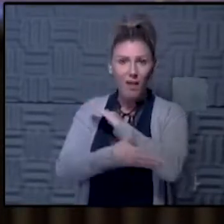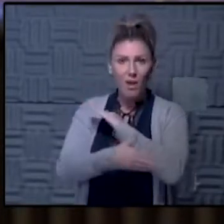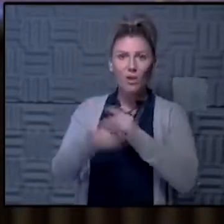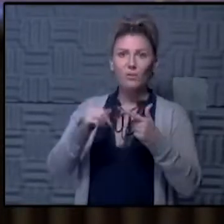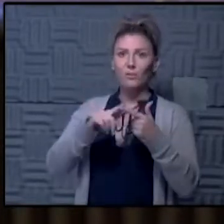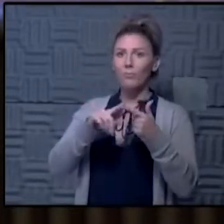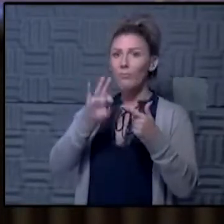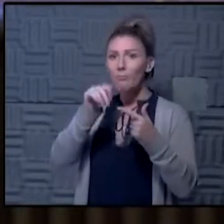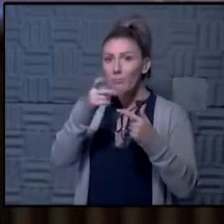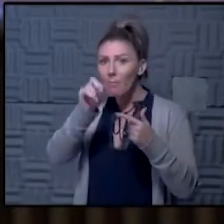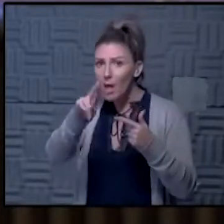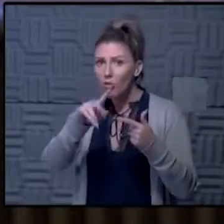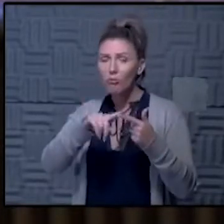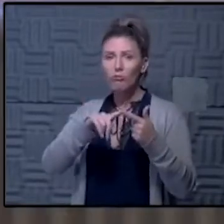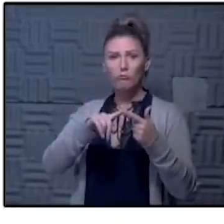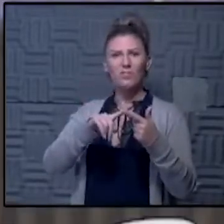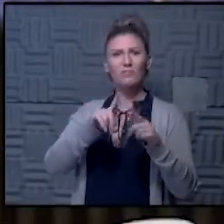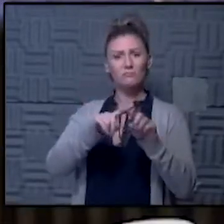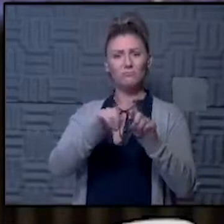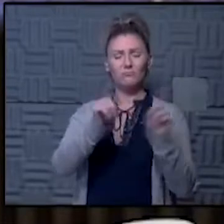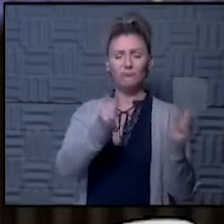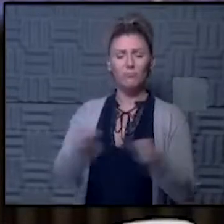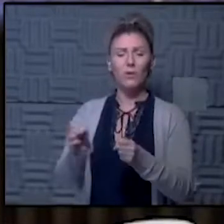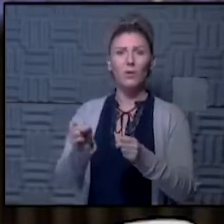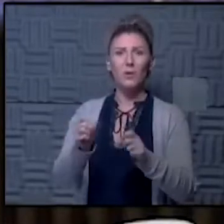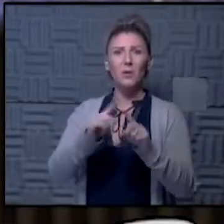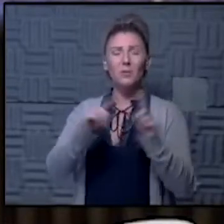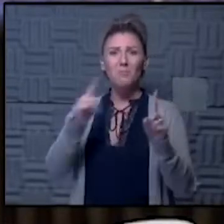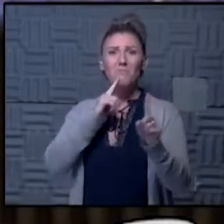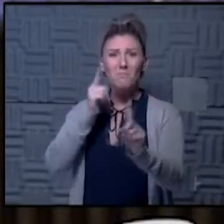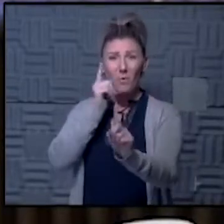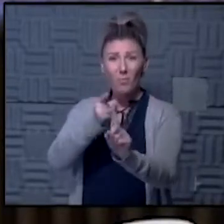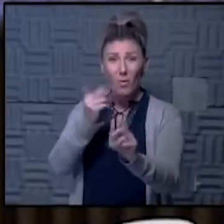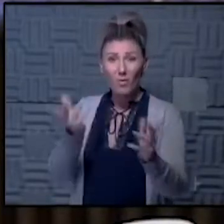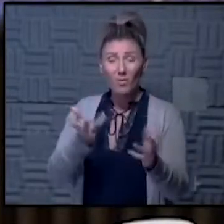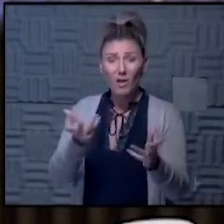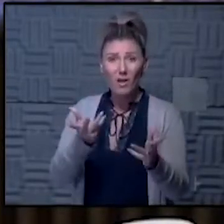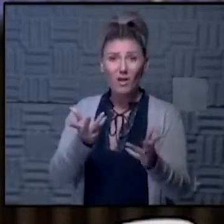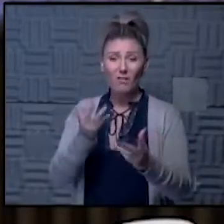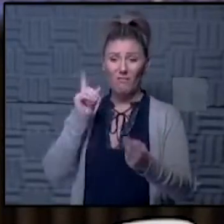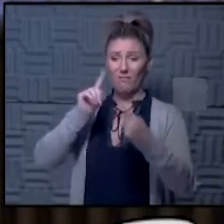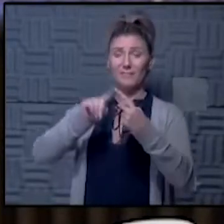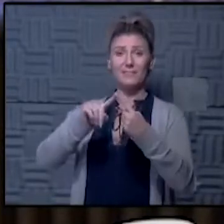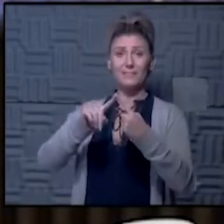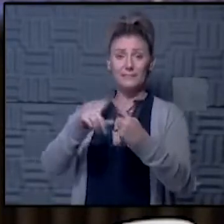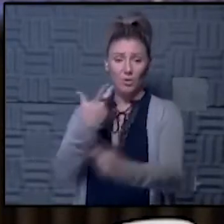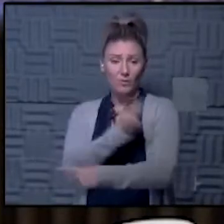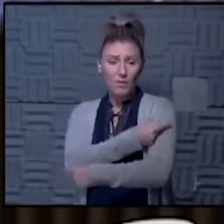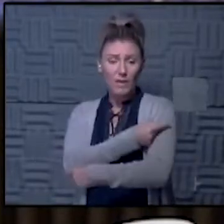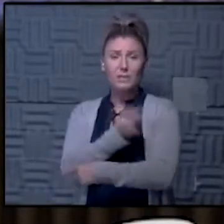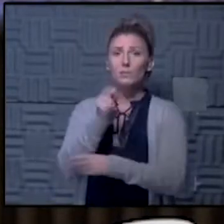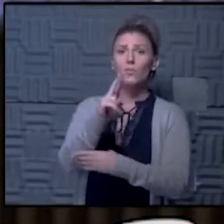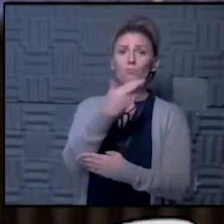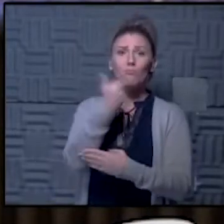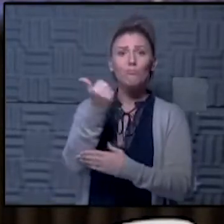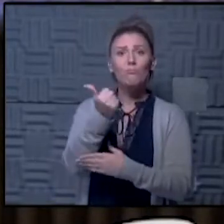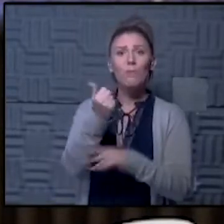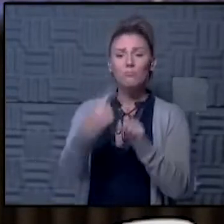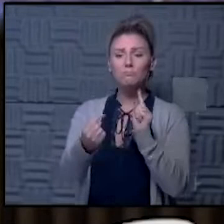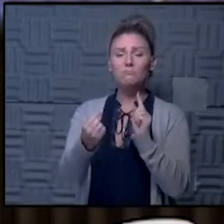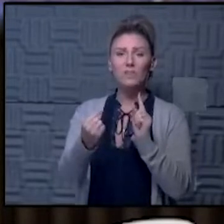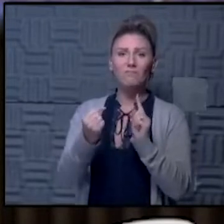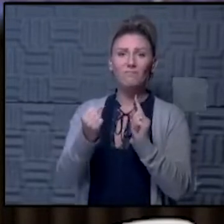County, and there are different strategies. The hallmark still is until we get a vaccine and better antiviral